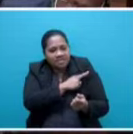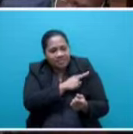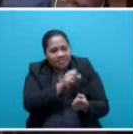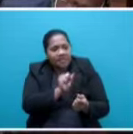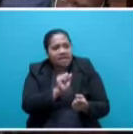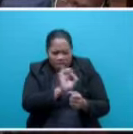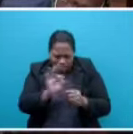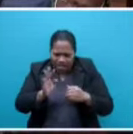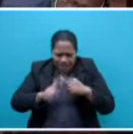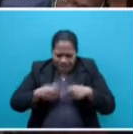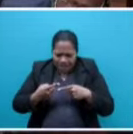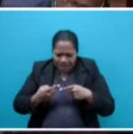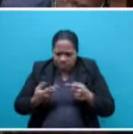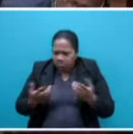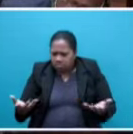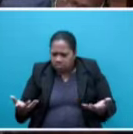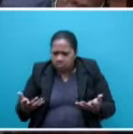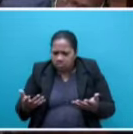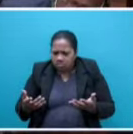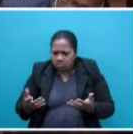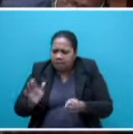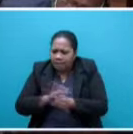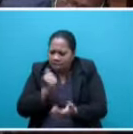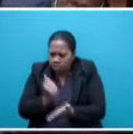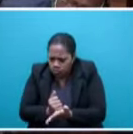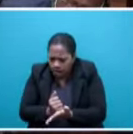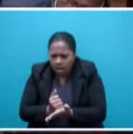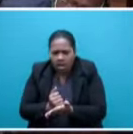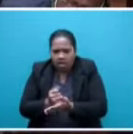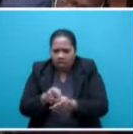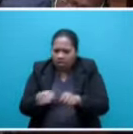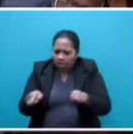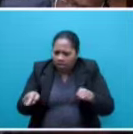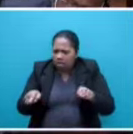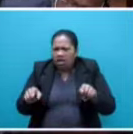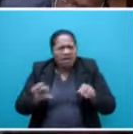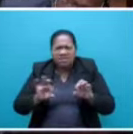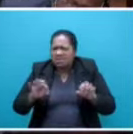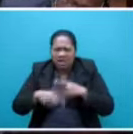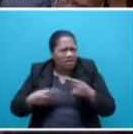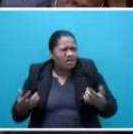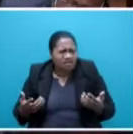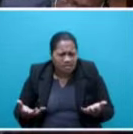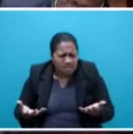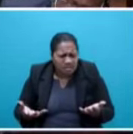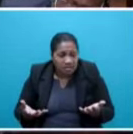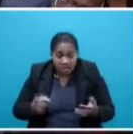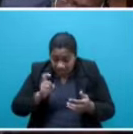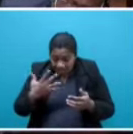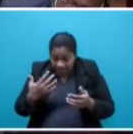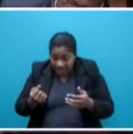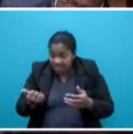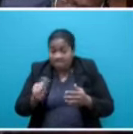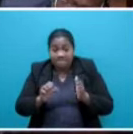it's not about sharing the chairmanship. It's about ensuring the committee actually sits. If they have issues with any of the MPs